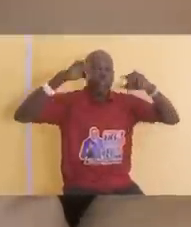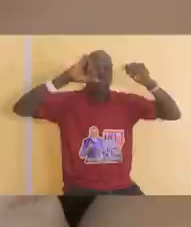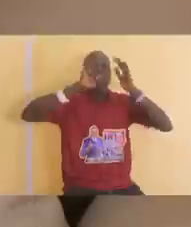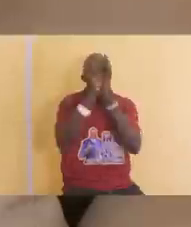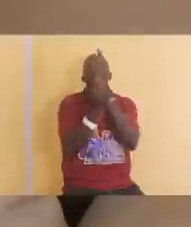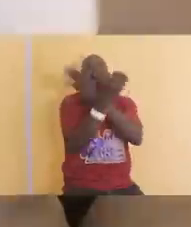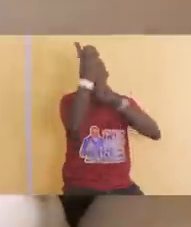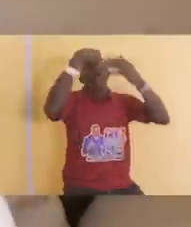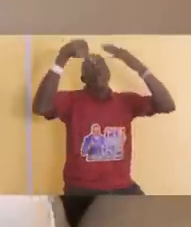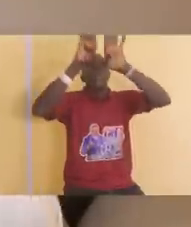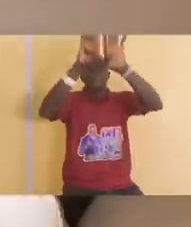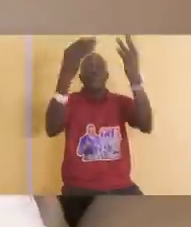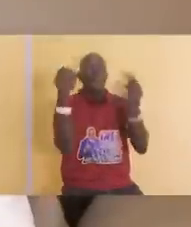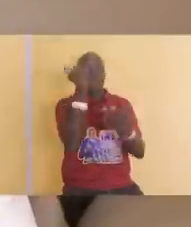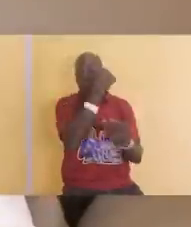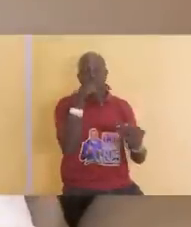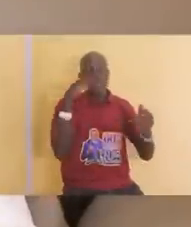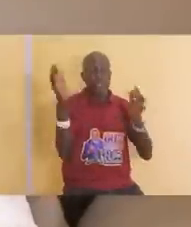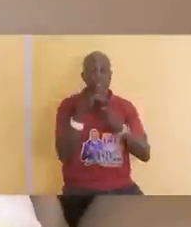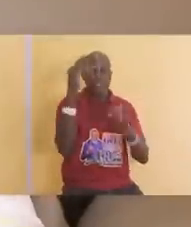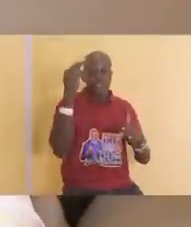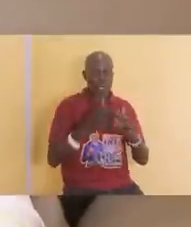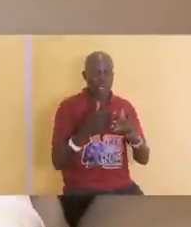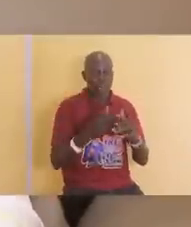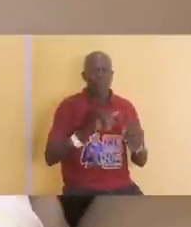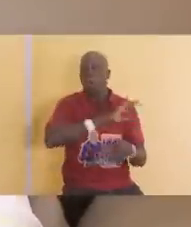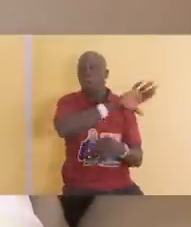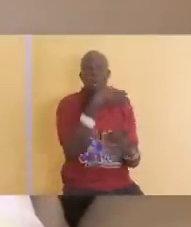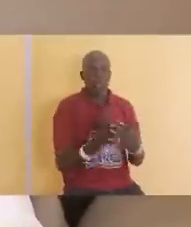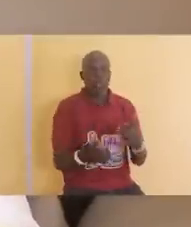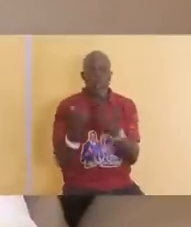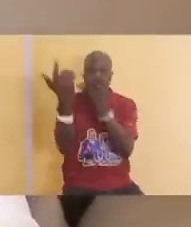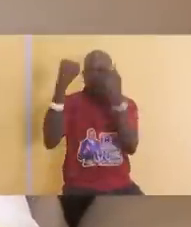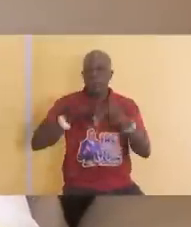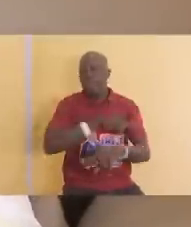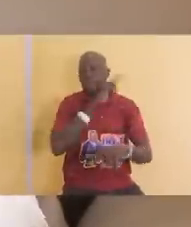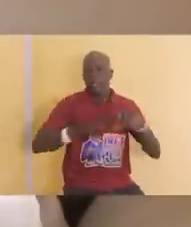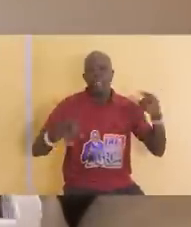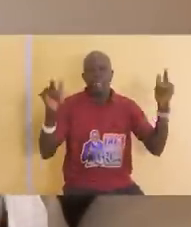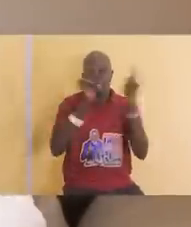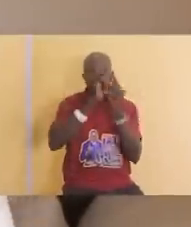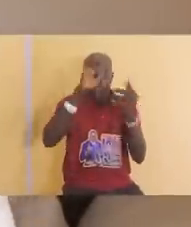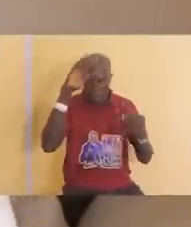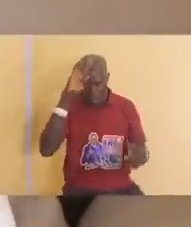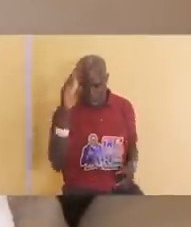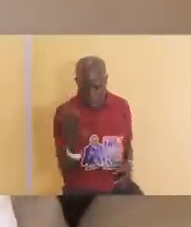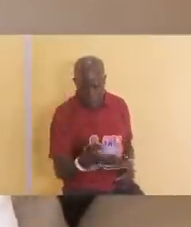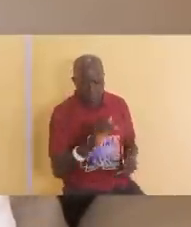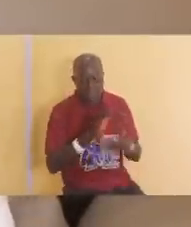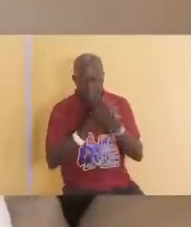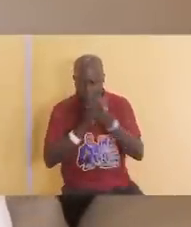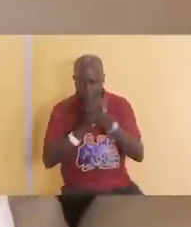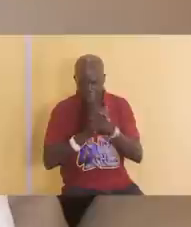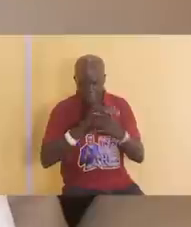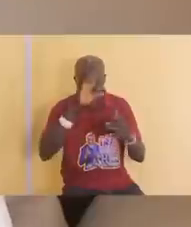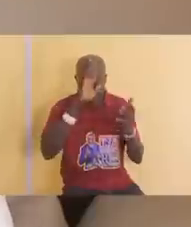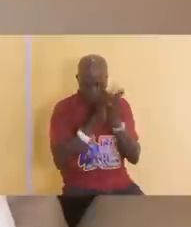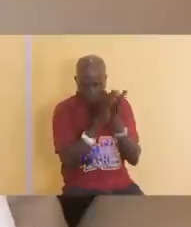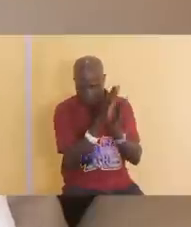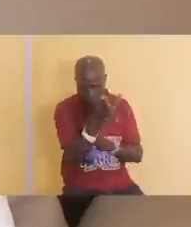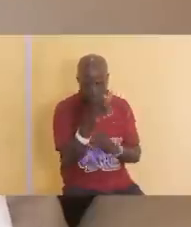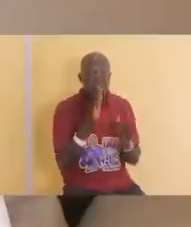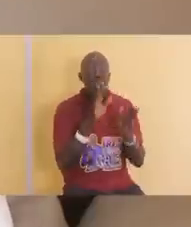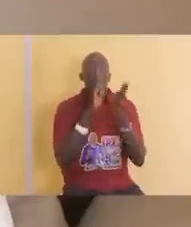o wa si oloju loruko Jesu amen I will open your eyes in Jesus. Where is that? What's it come? All of you that you come to come, okay. I congratulate you and I pray for